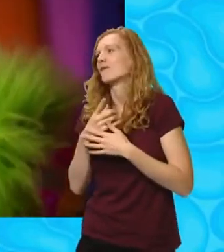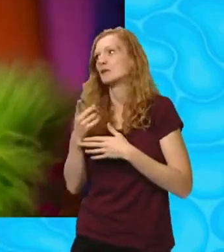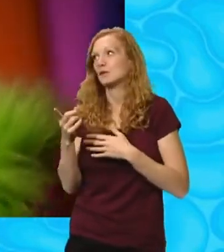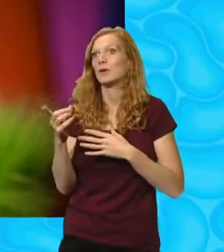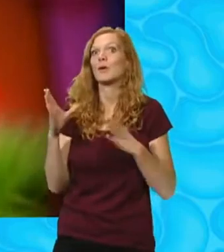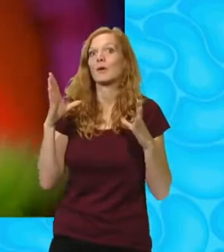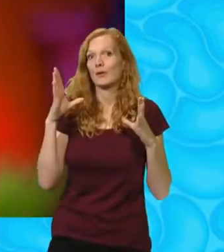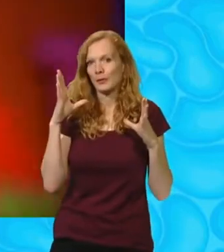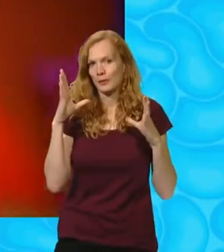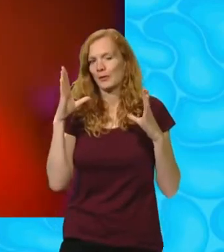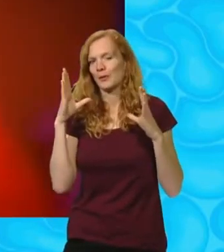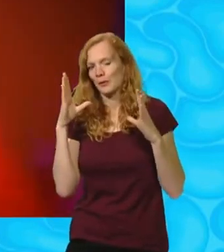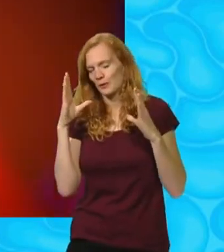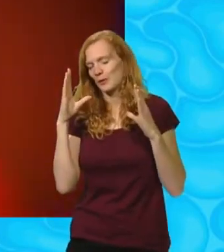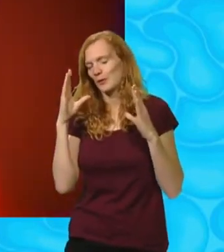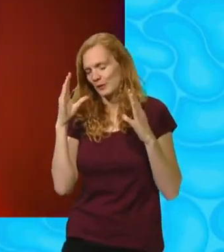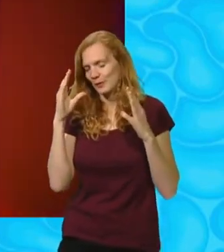we love you.